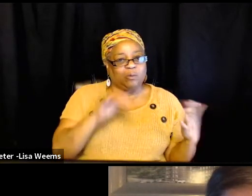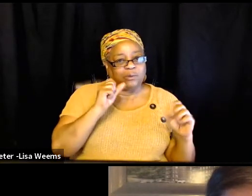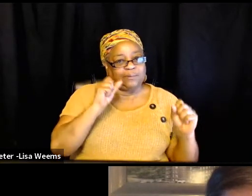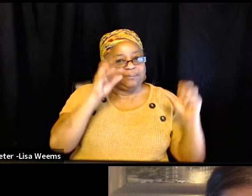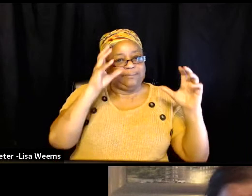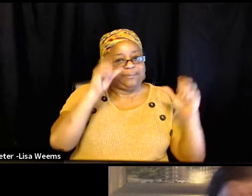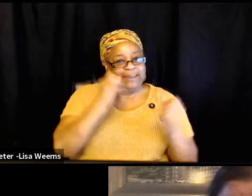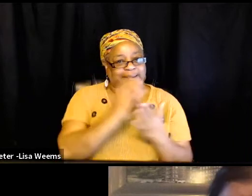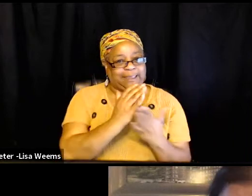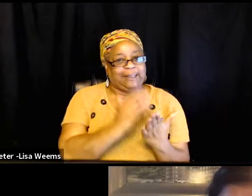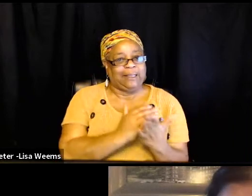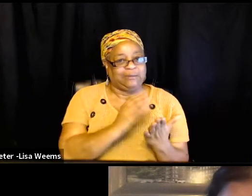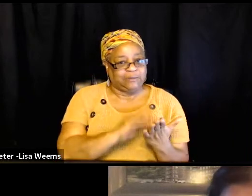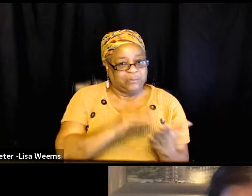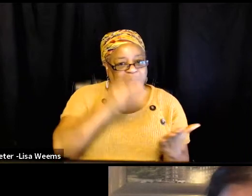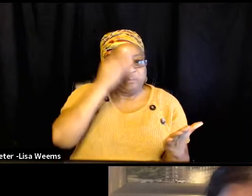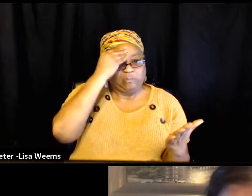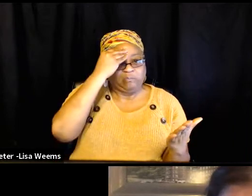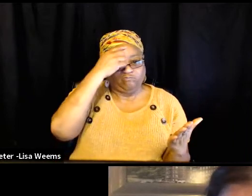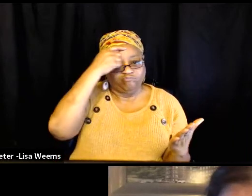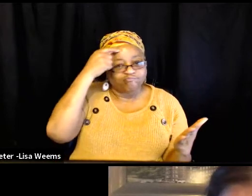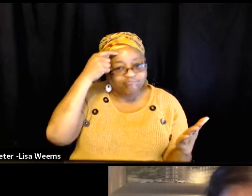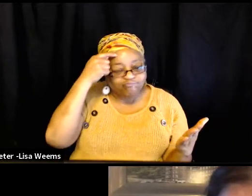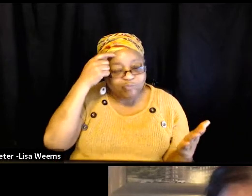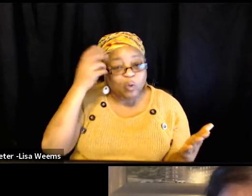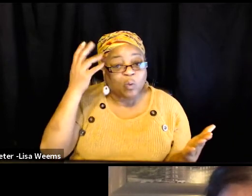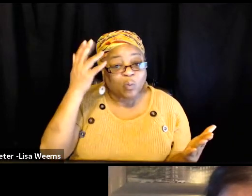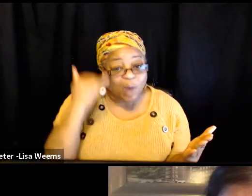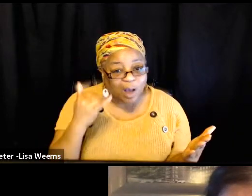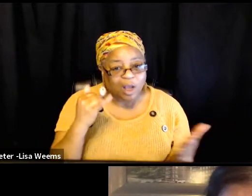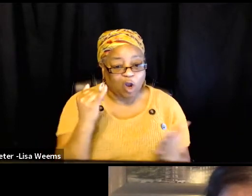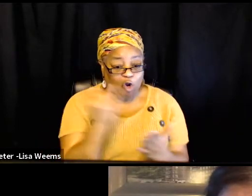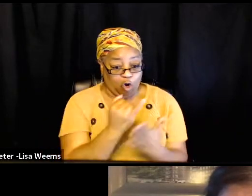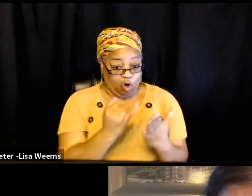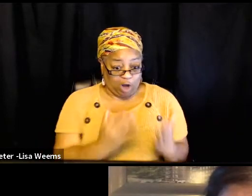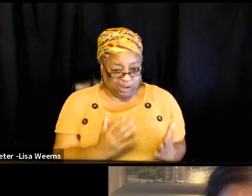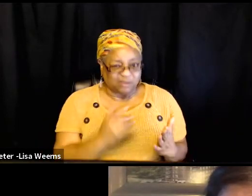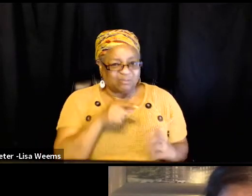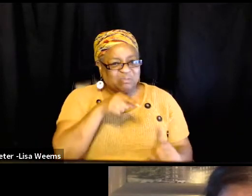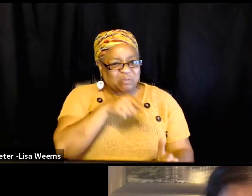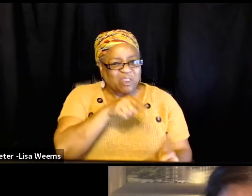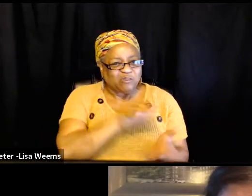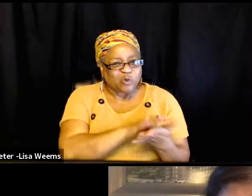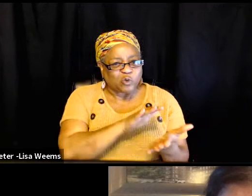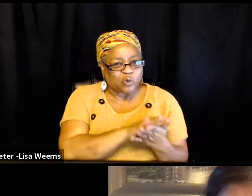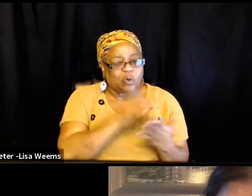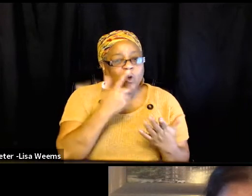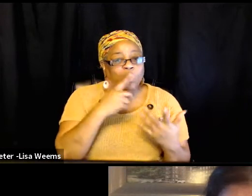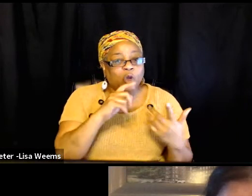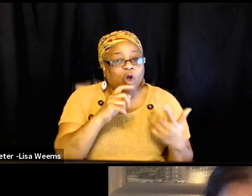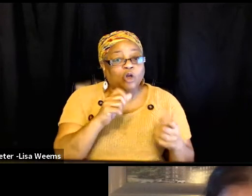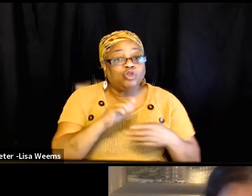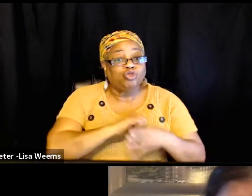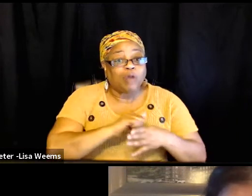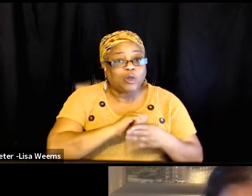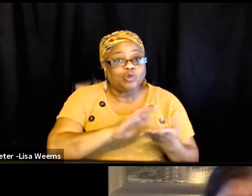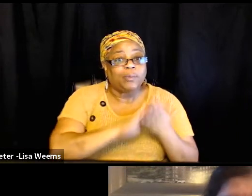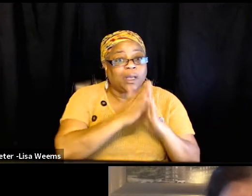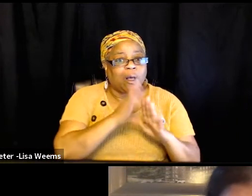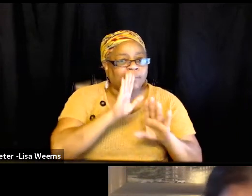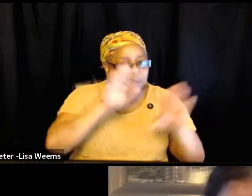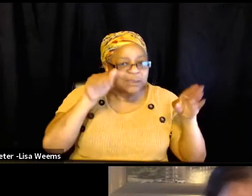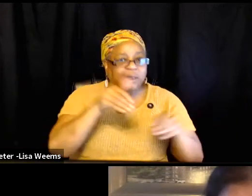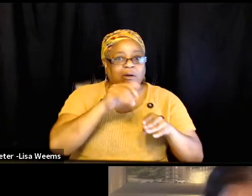to me. Because as artists in art school, we are trained to become like the center of the universe. Like where you are in your